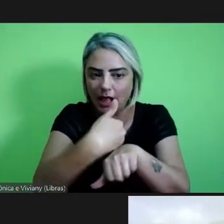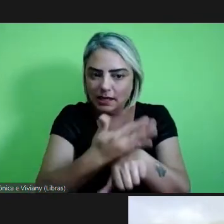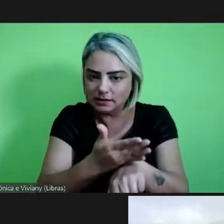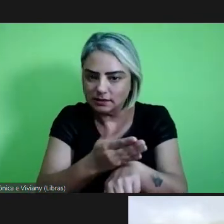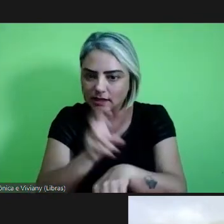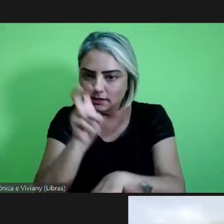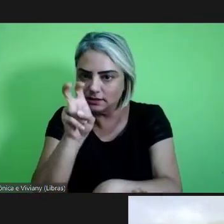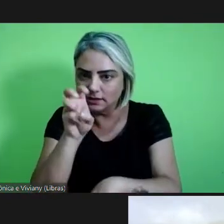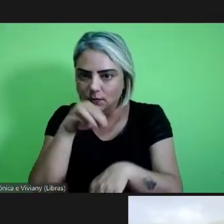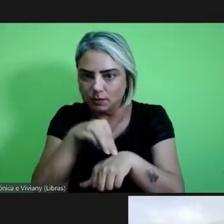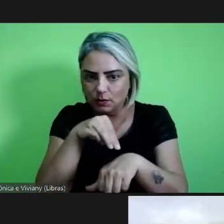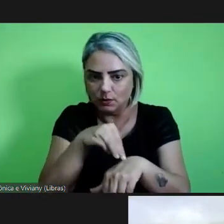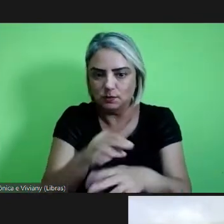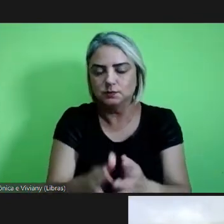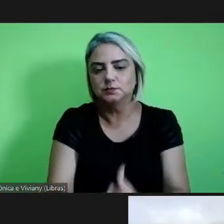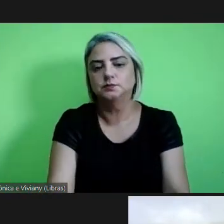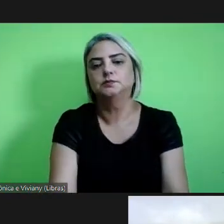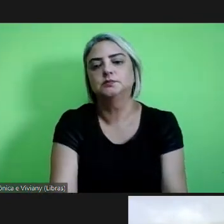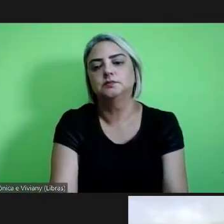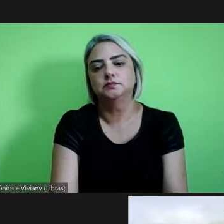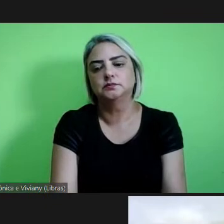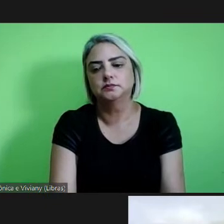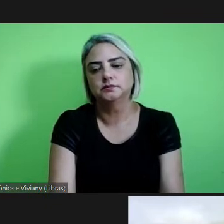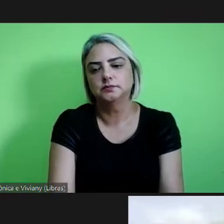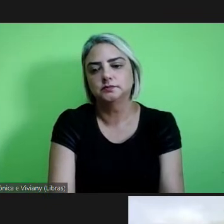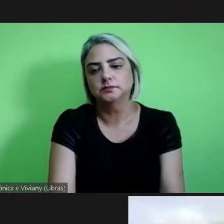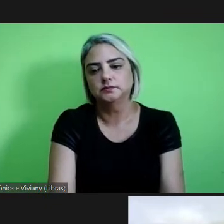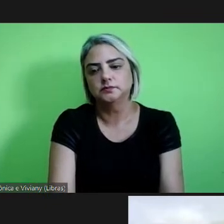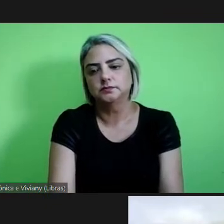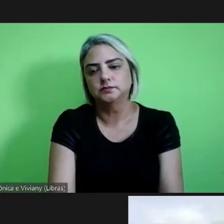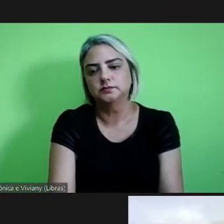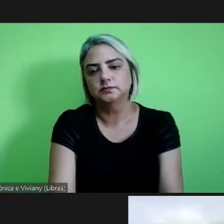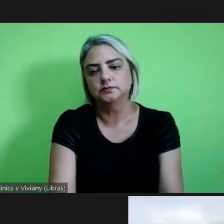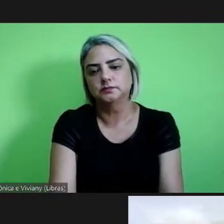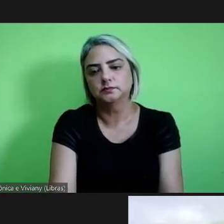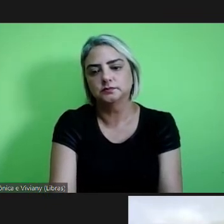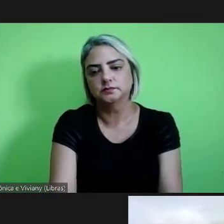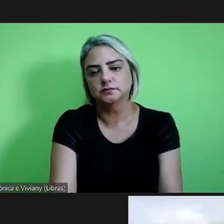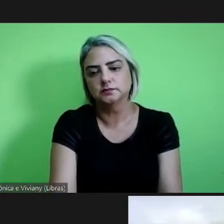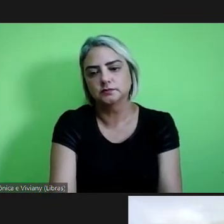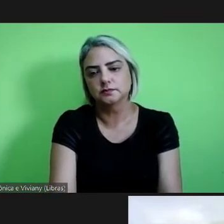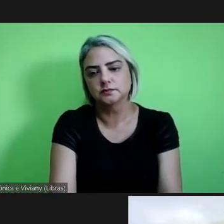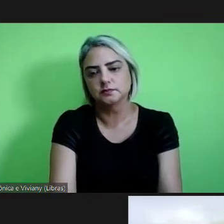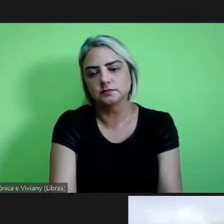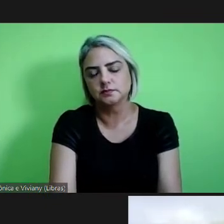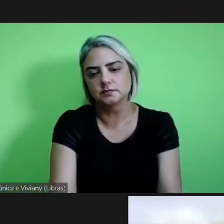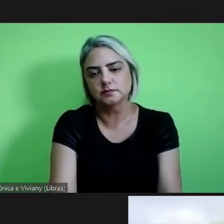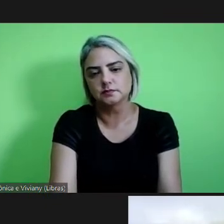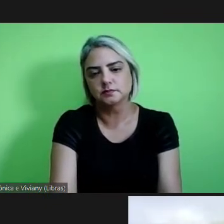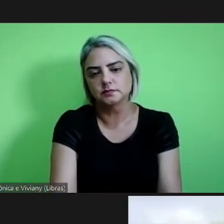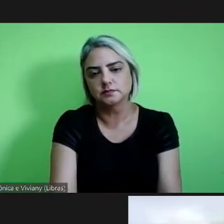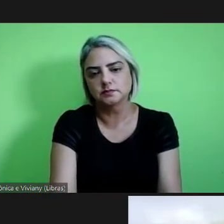and I'll let you know if 5 minutes before the end of your time.